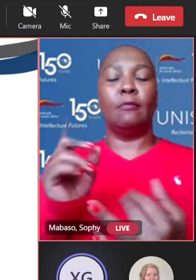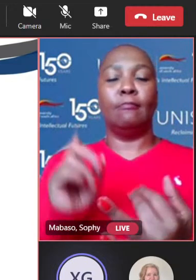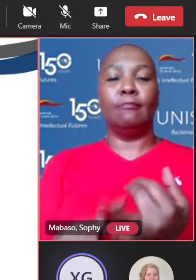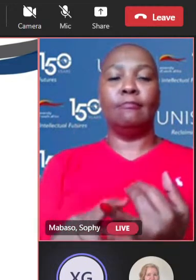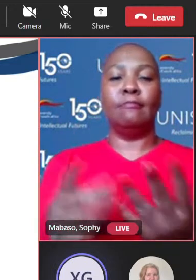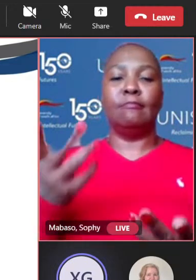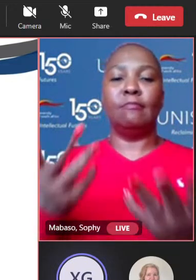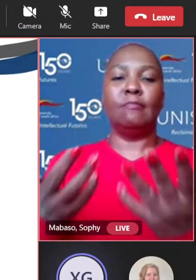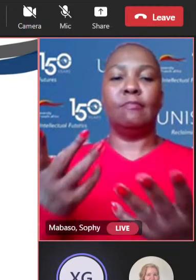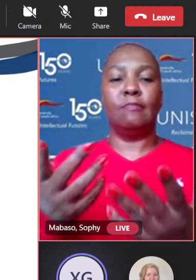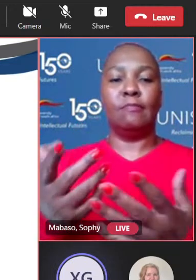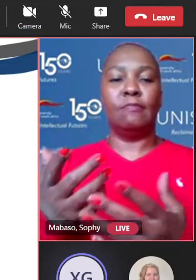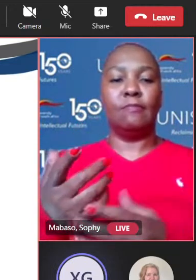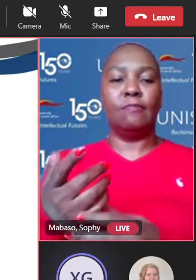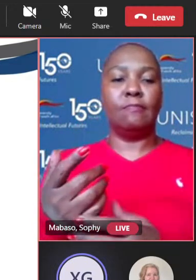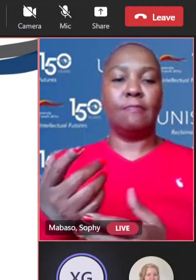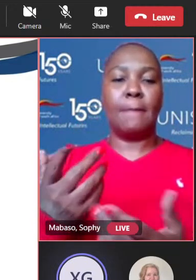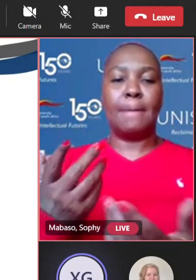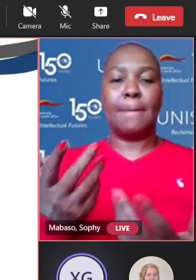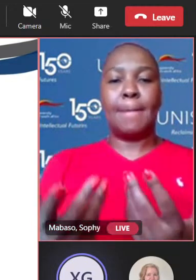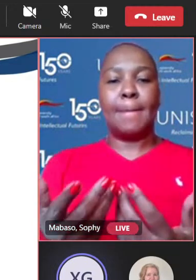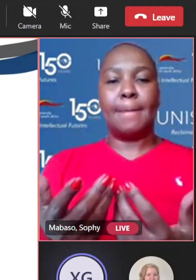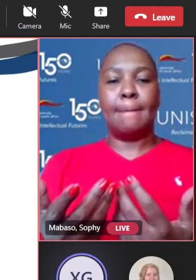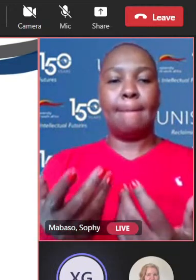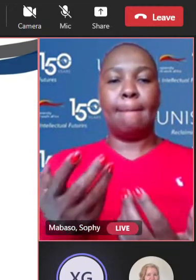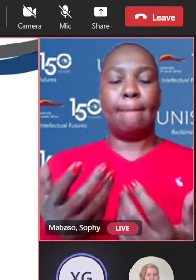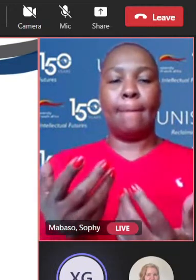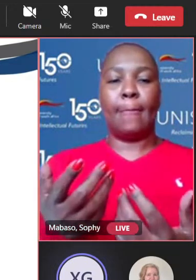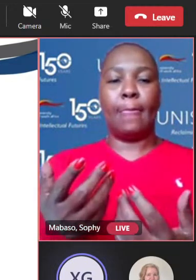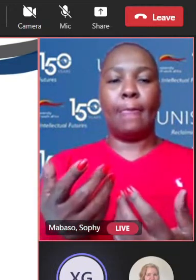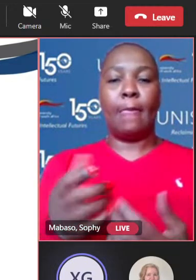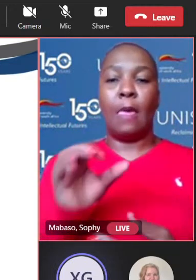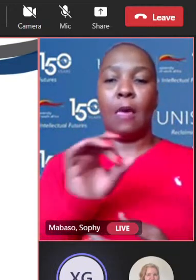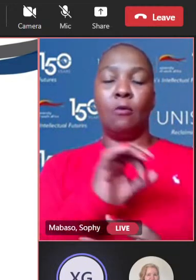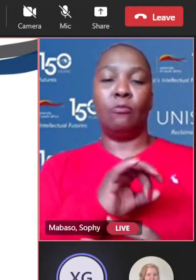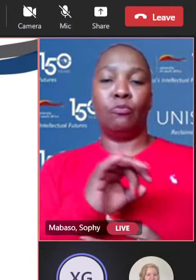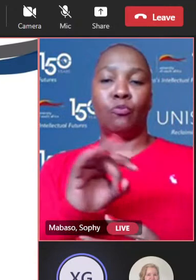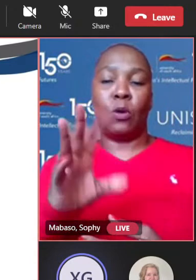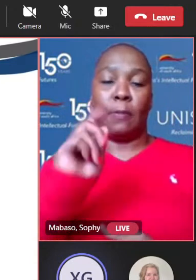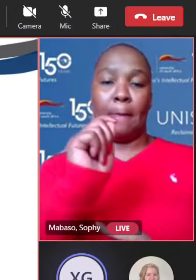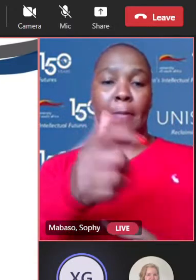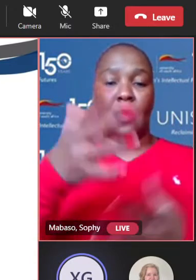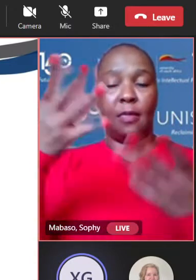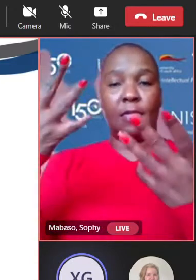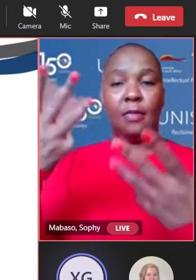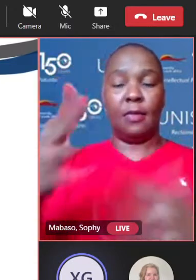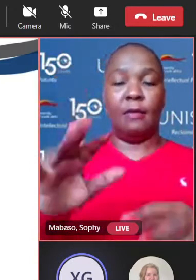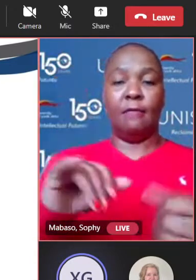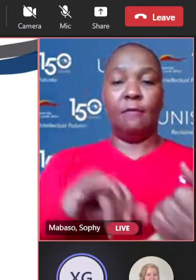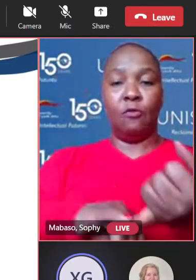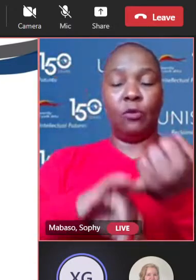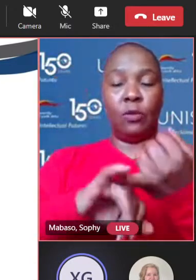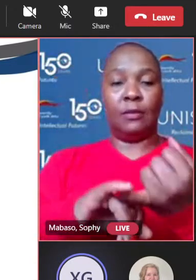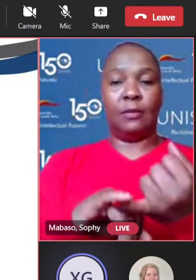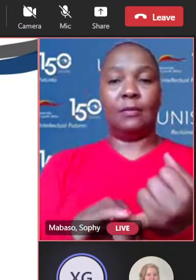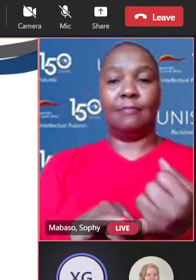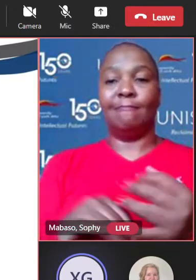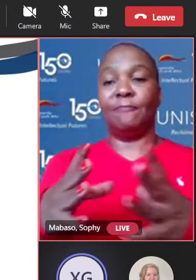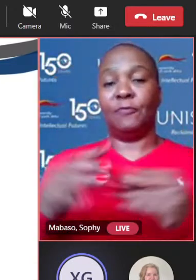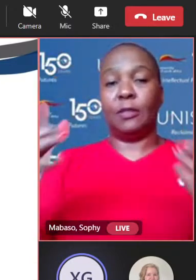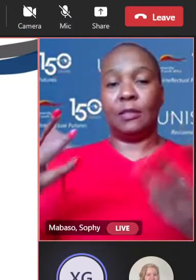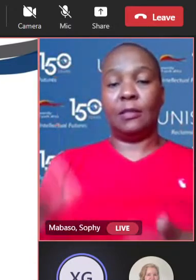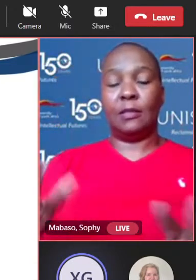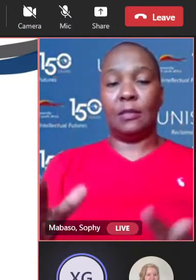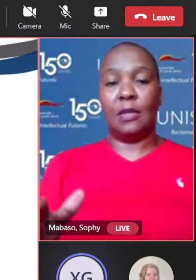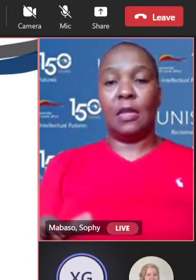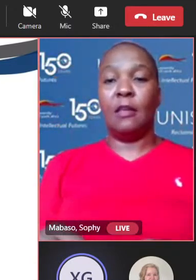the process is almost immediate if your payment is reflecting already on the system. But if it's